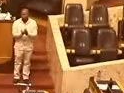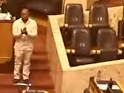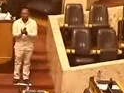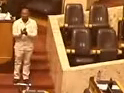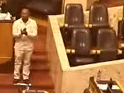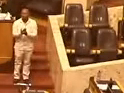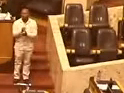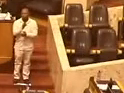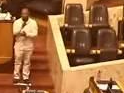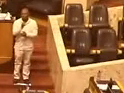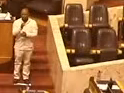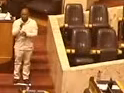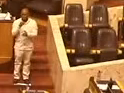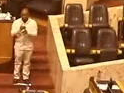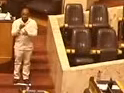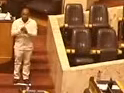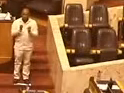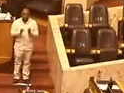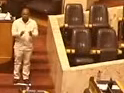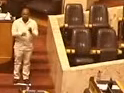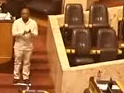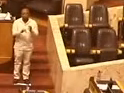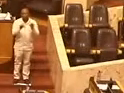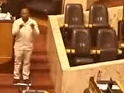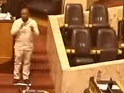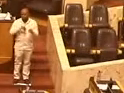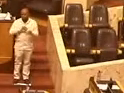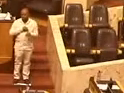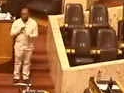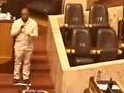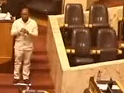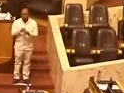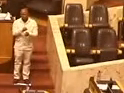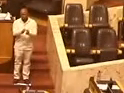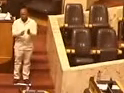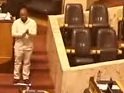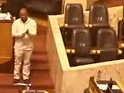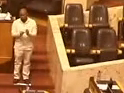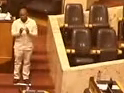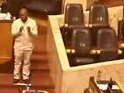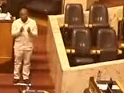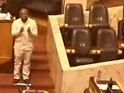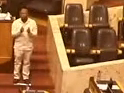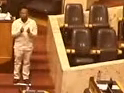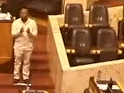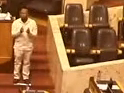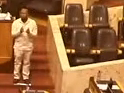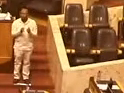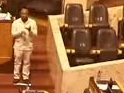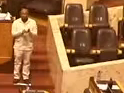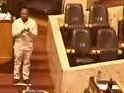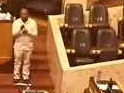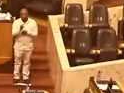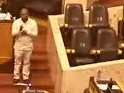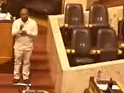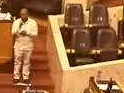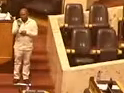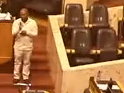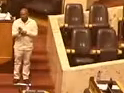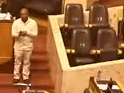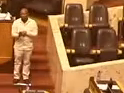work opportunities for our people, including the subcontracting of the 30%.